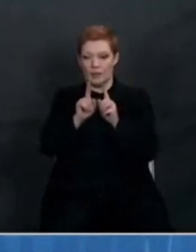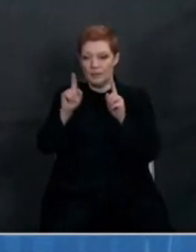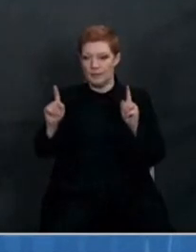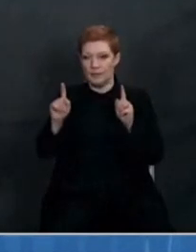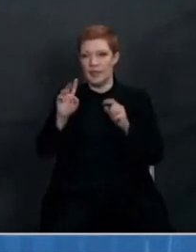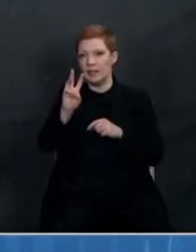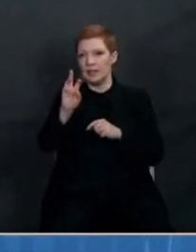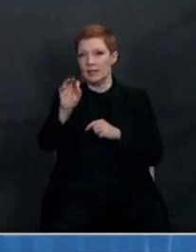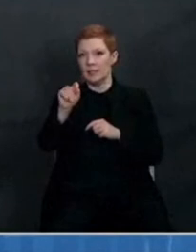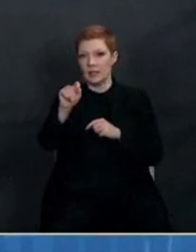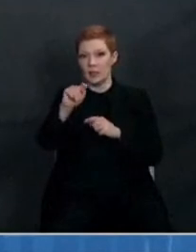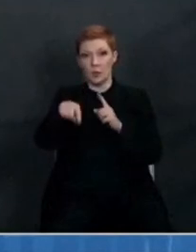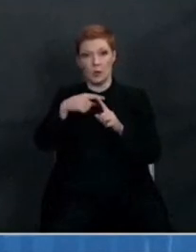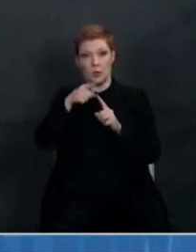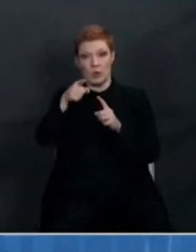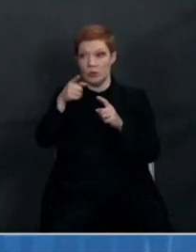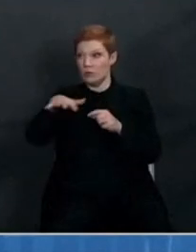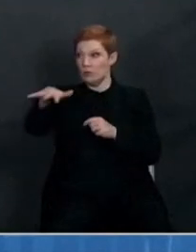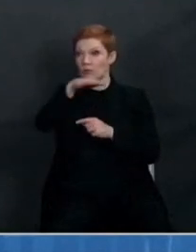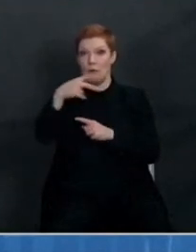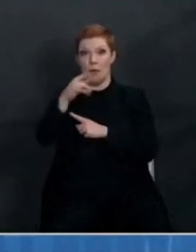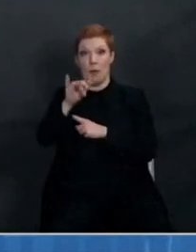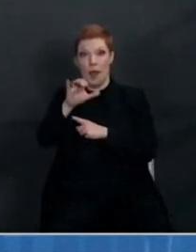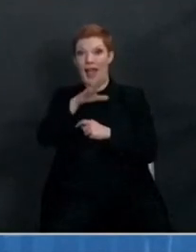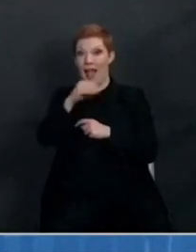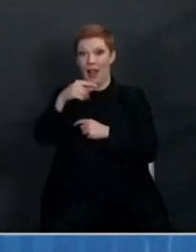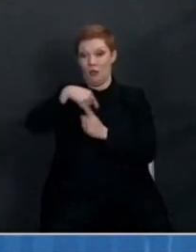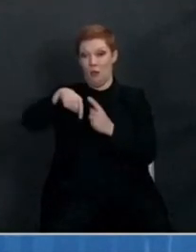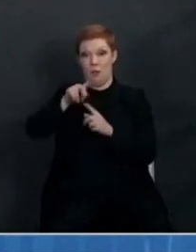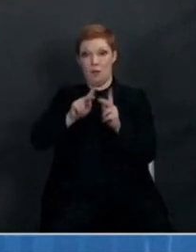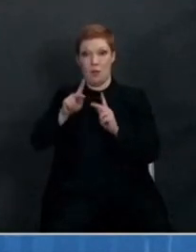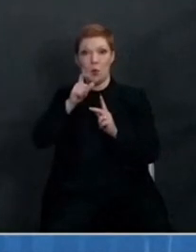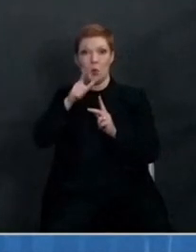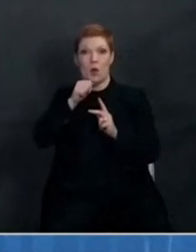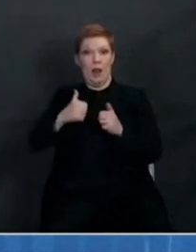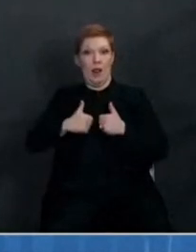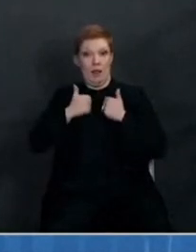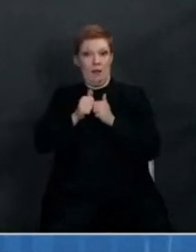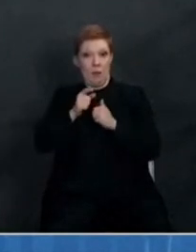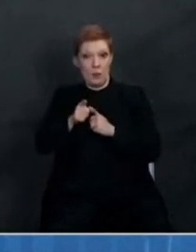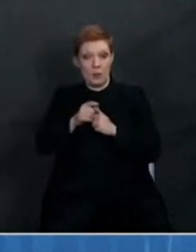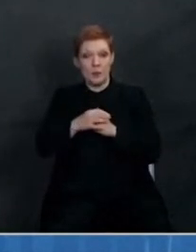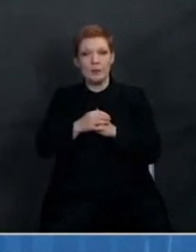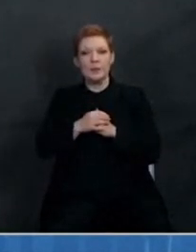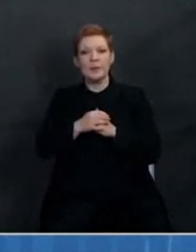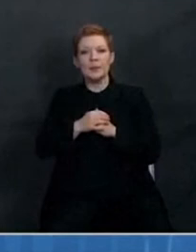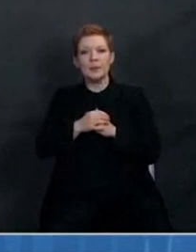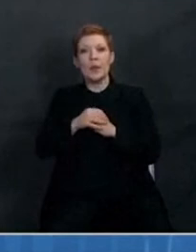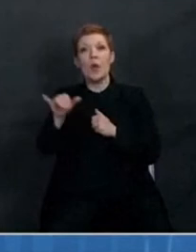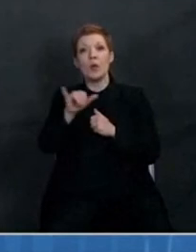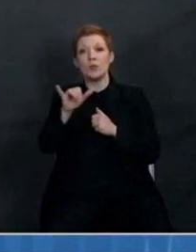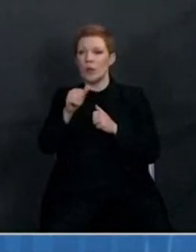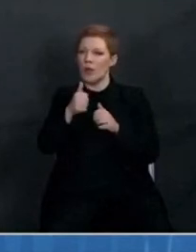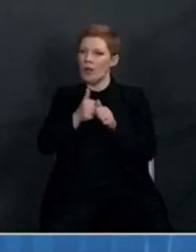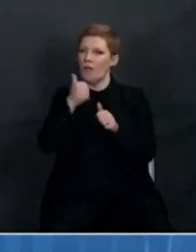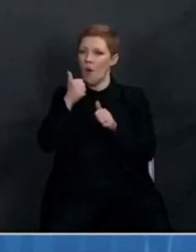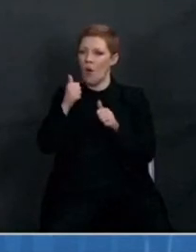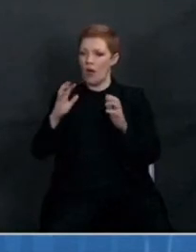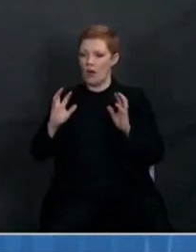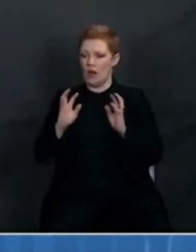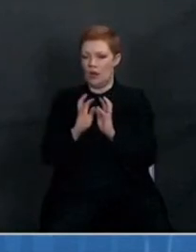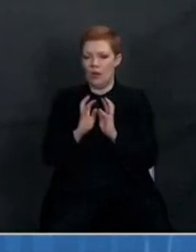when you are in public and around others who do not live in your household. Second, please avoid crowds and poorly ventilated